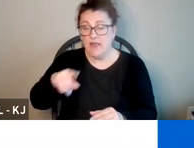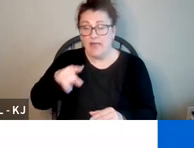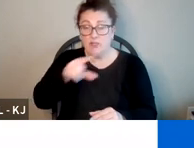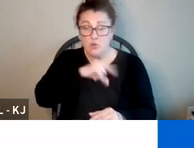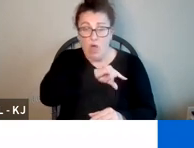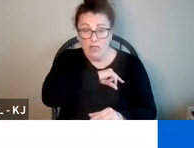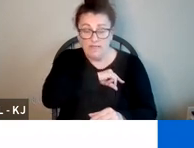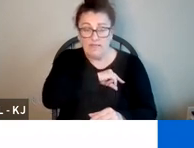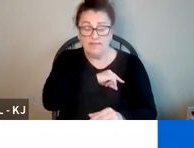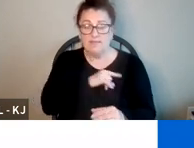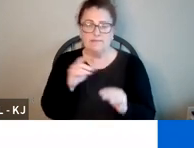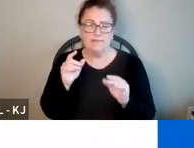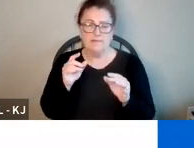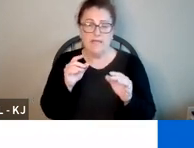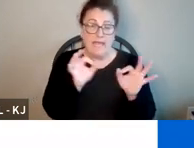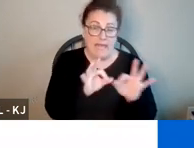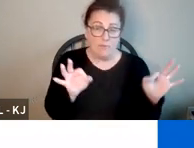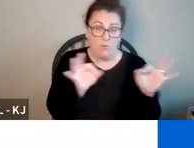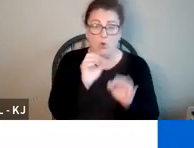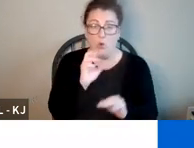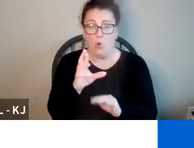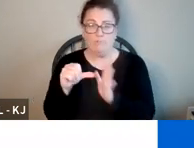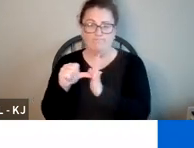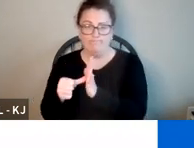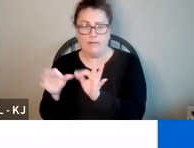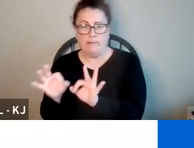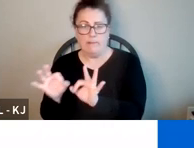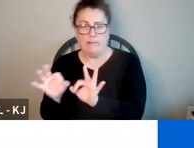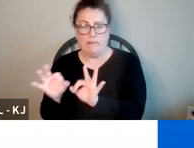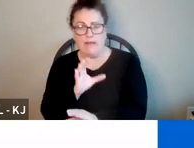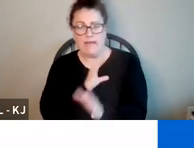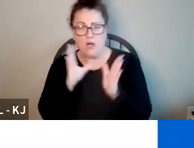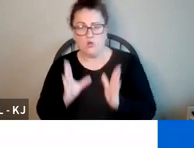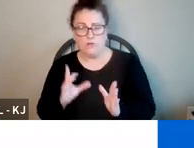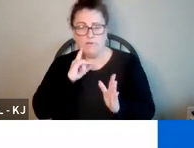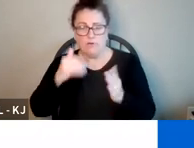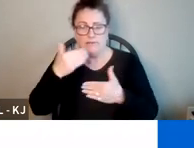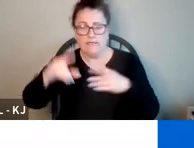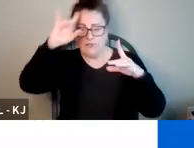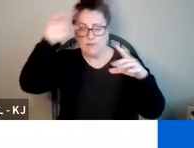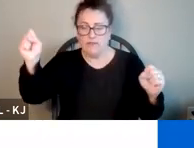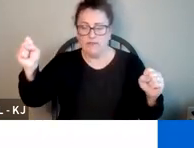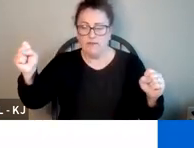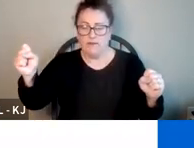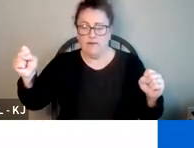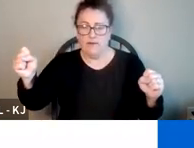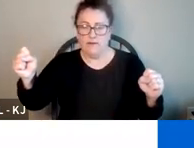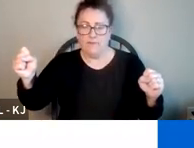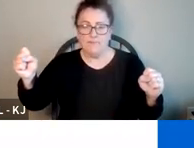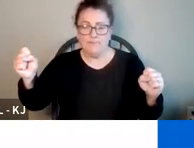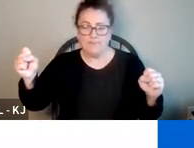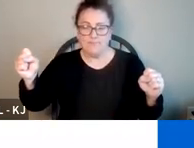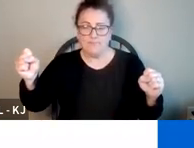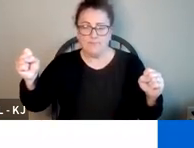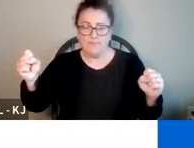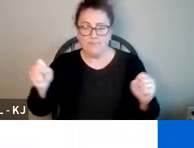qualities as important or very important in terms of their characteristics for the next superintendent. The dark blue are